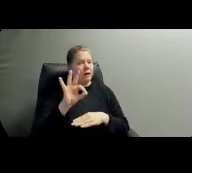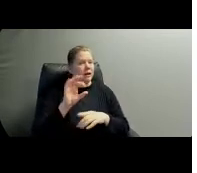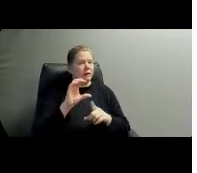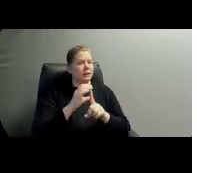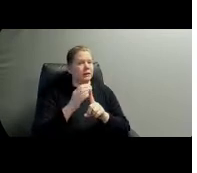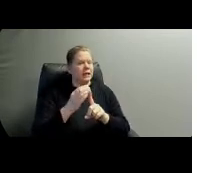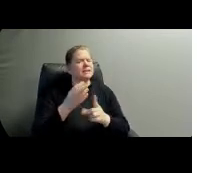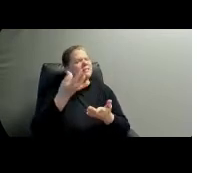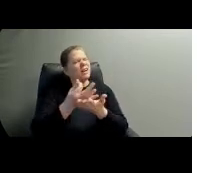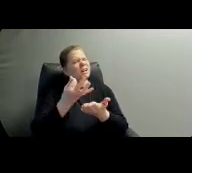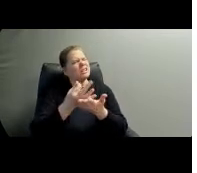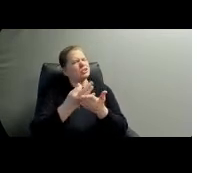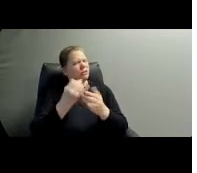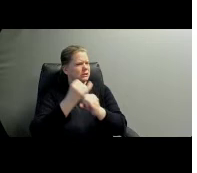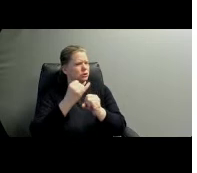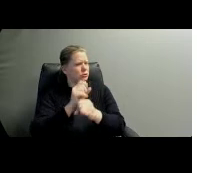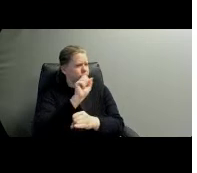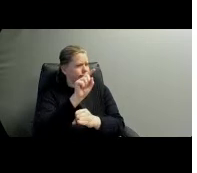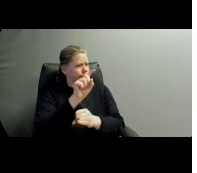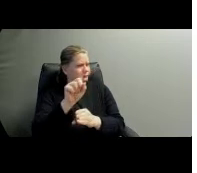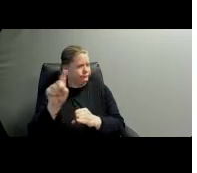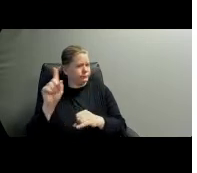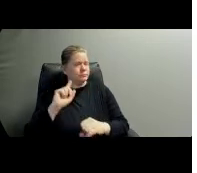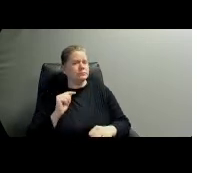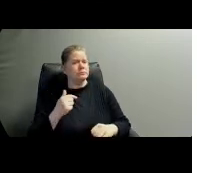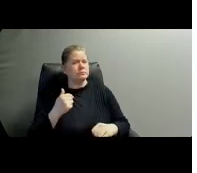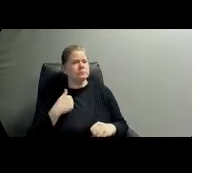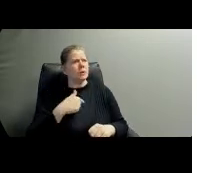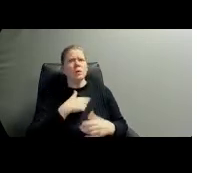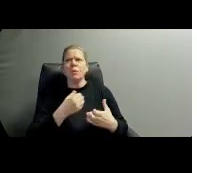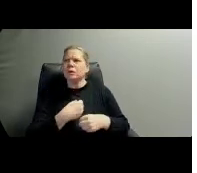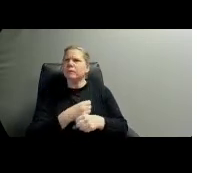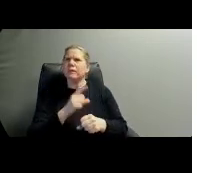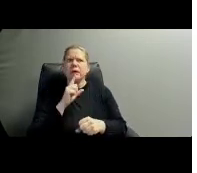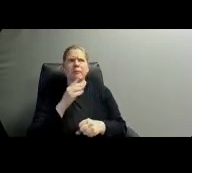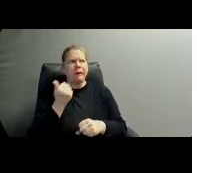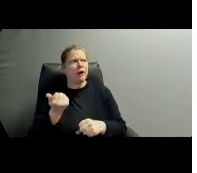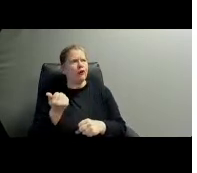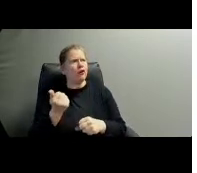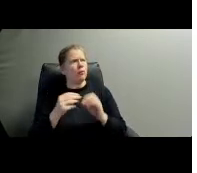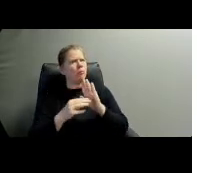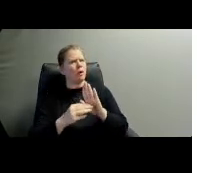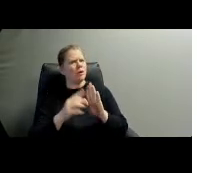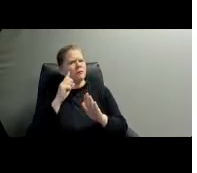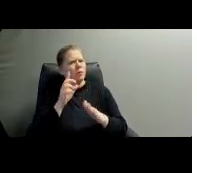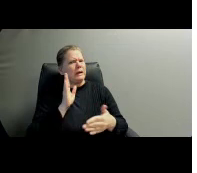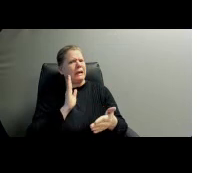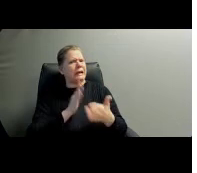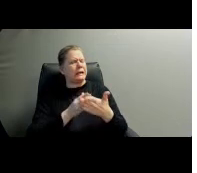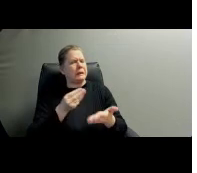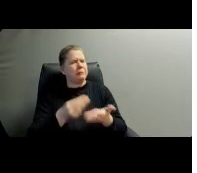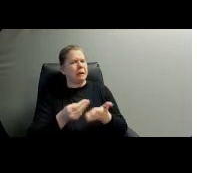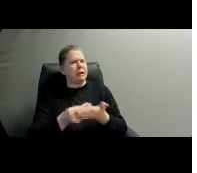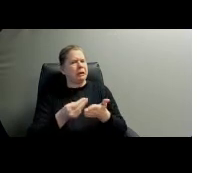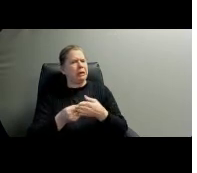different financial institutes, and they want to build a better model for anti-money laundering, right? So different smaller